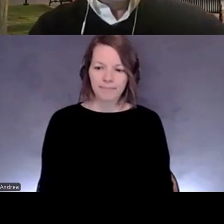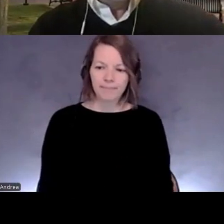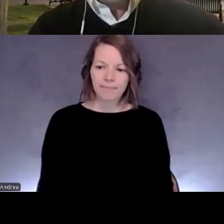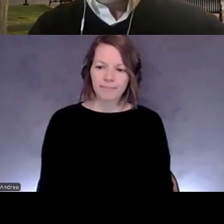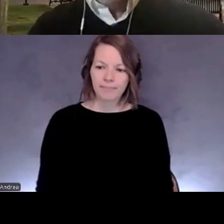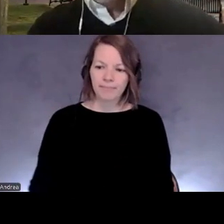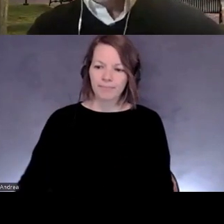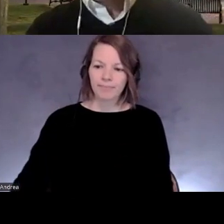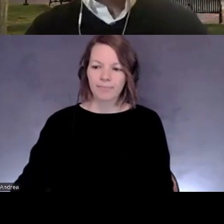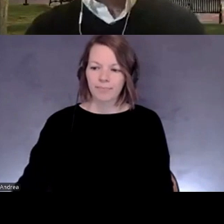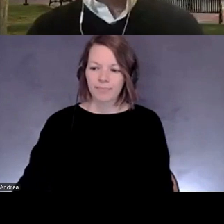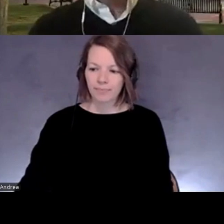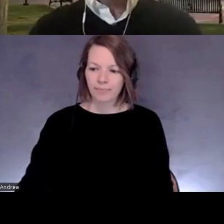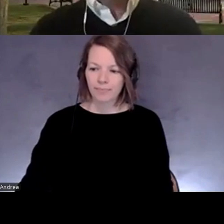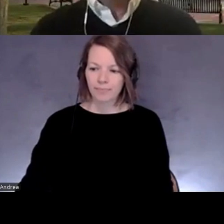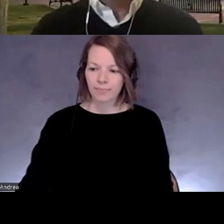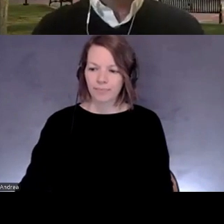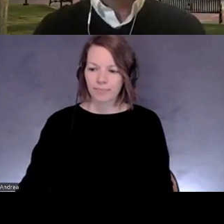Okay.